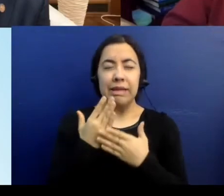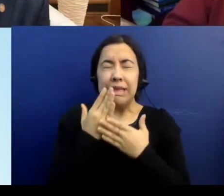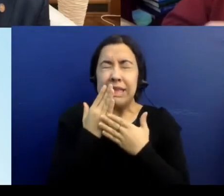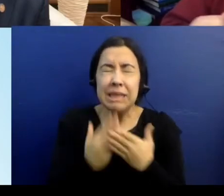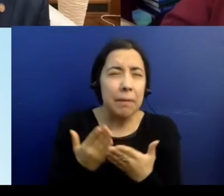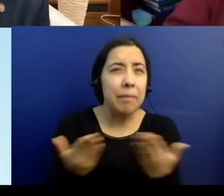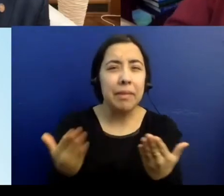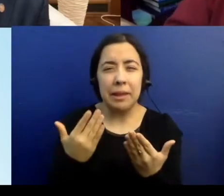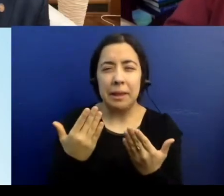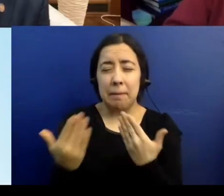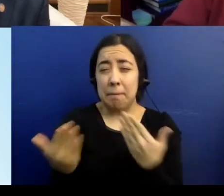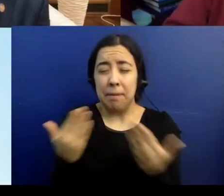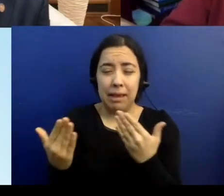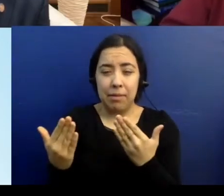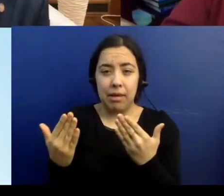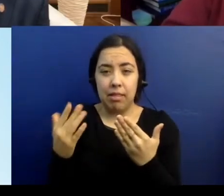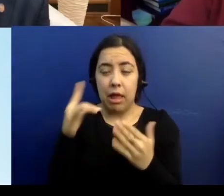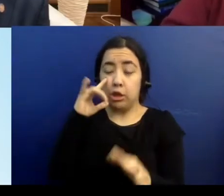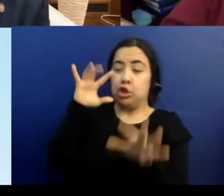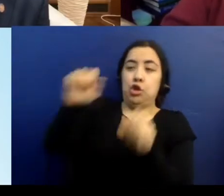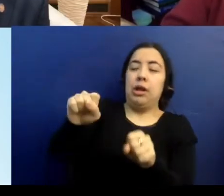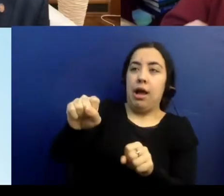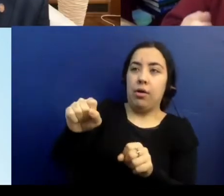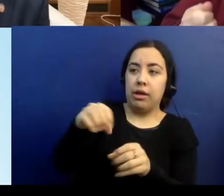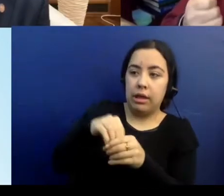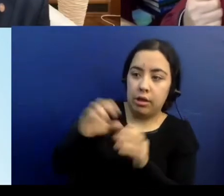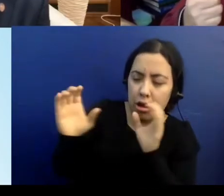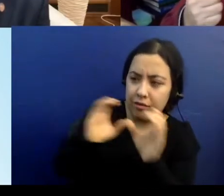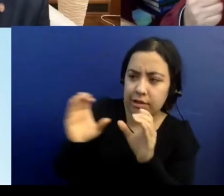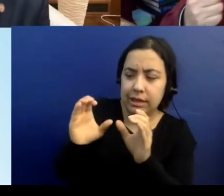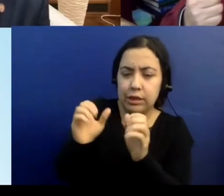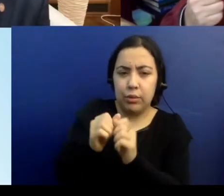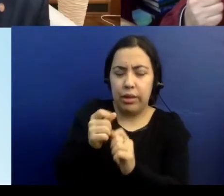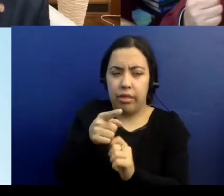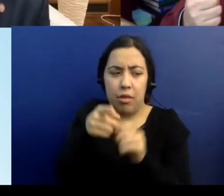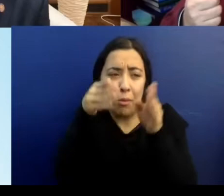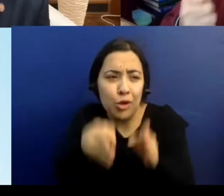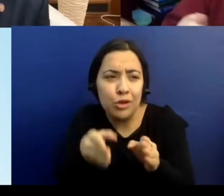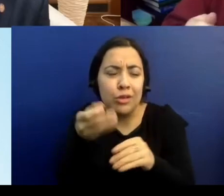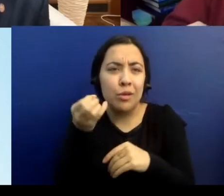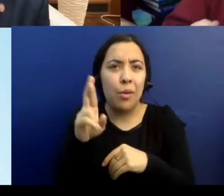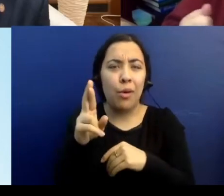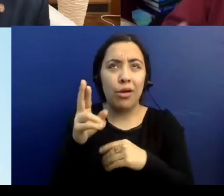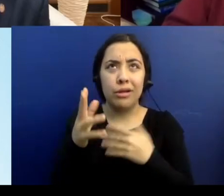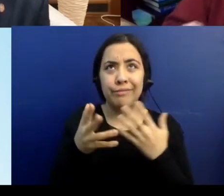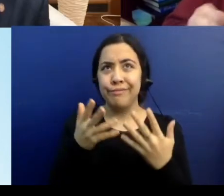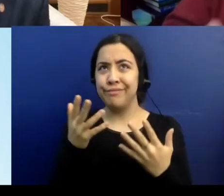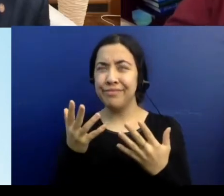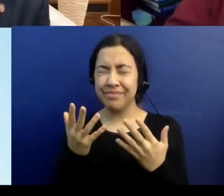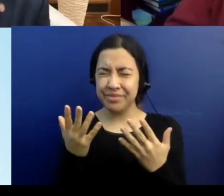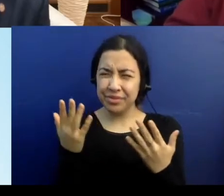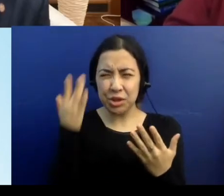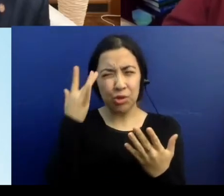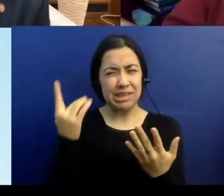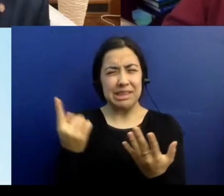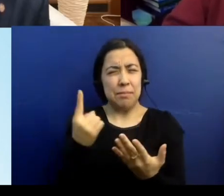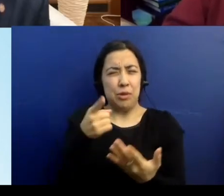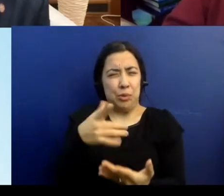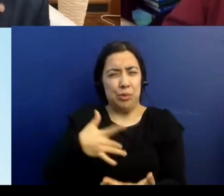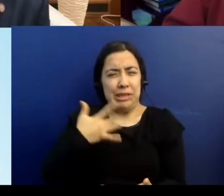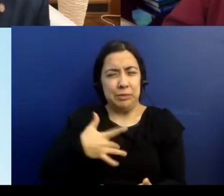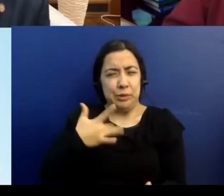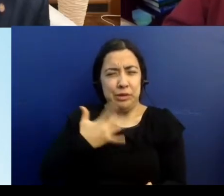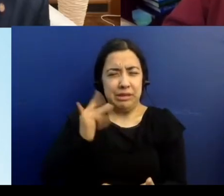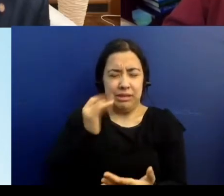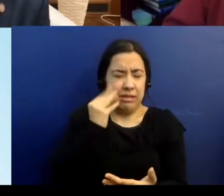stood out, like a conversation or a person or, you know, something that you experienced a moment